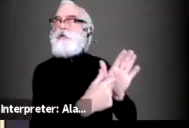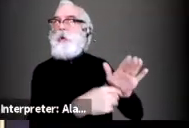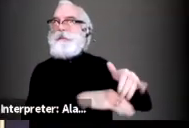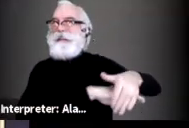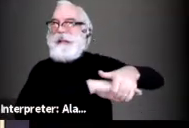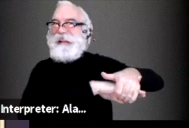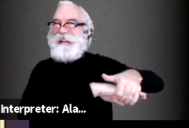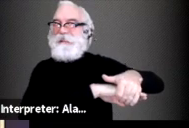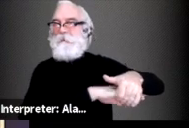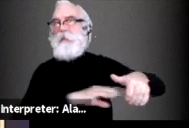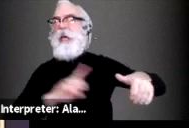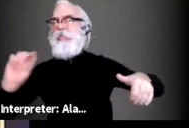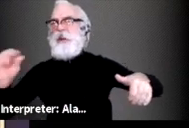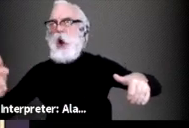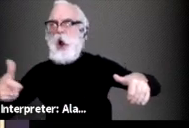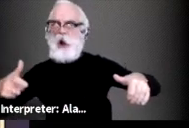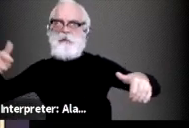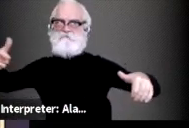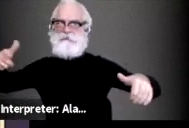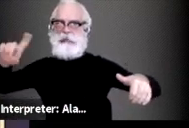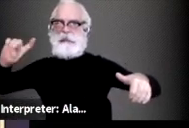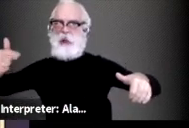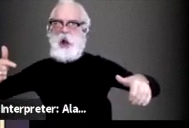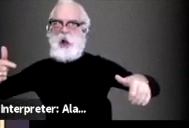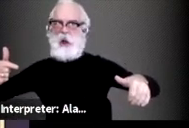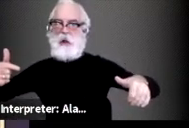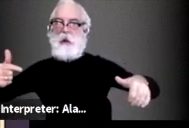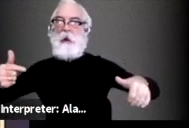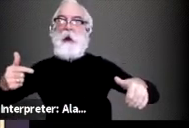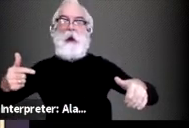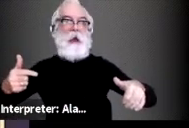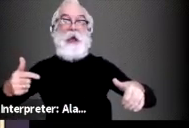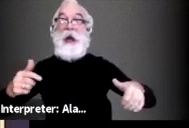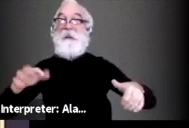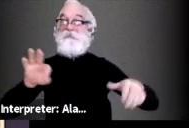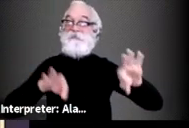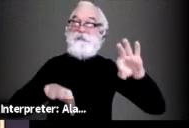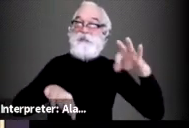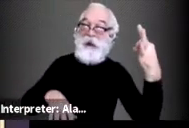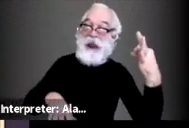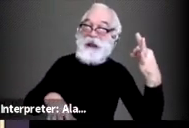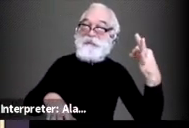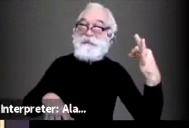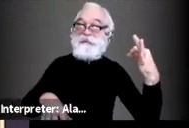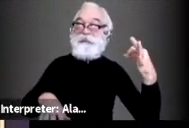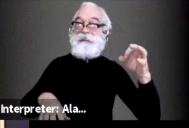dog, beset by France, Spain, and America.